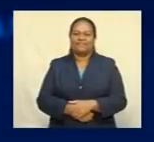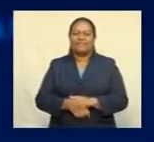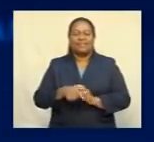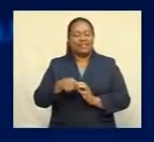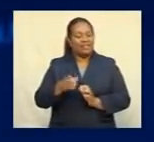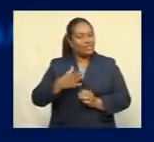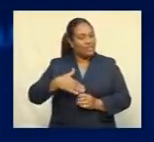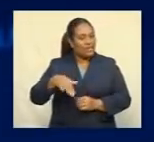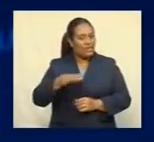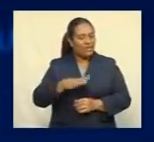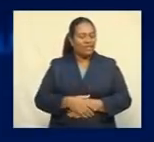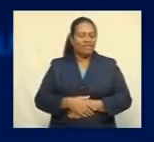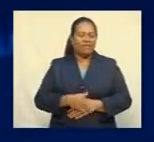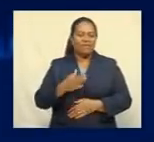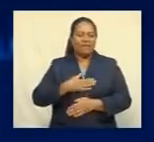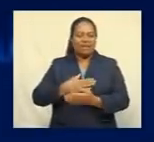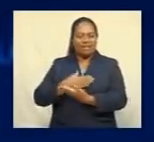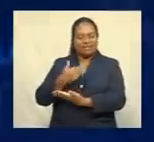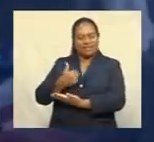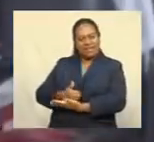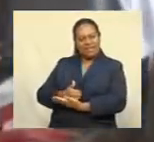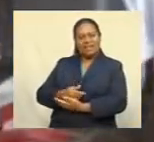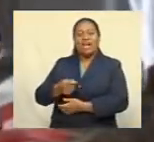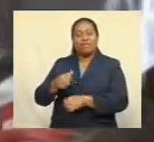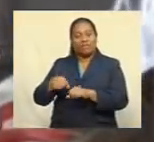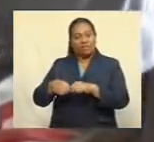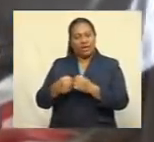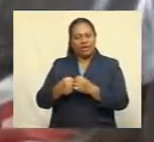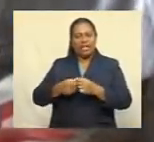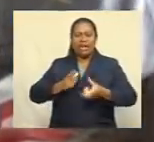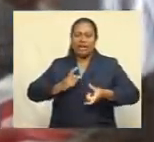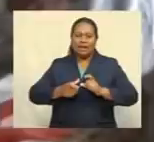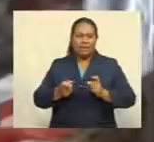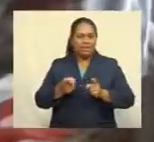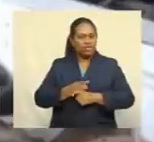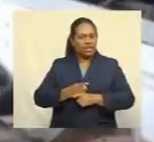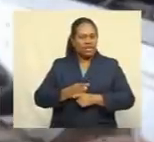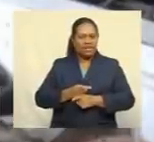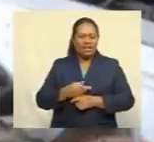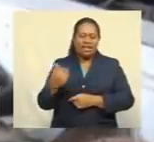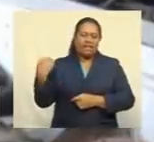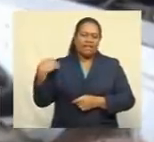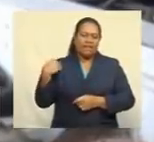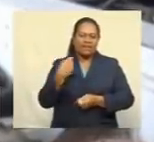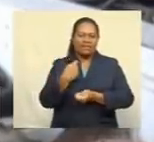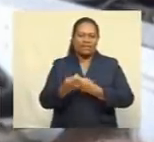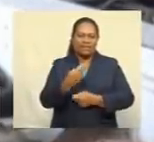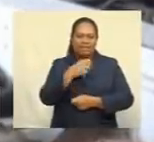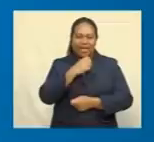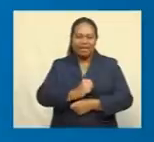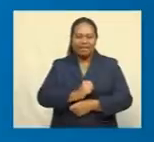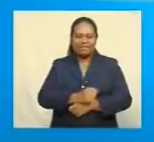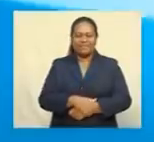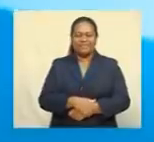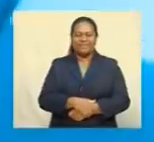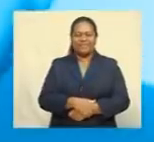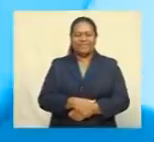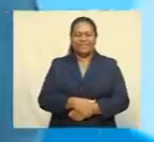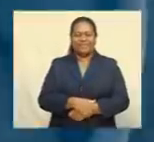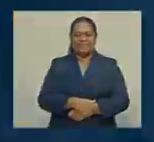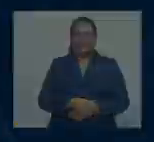That is the latest from my end, but coming up after the break, climate change affects fishermen. Stay with us.